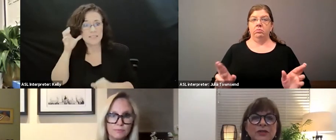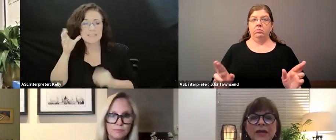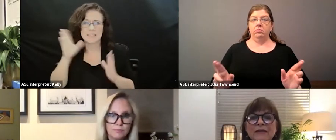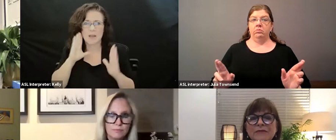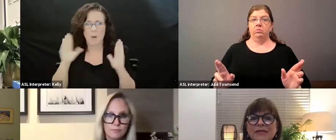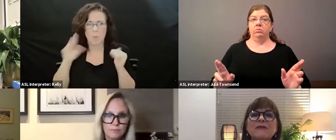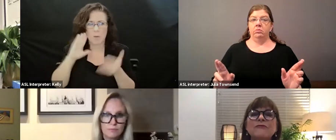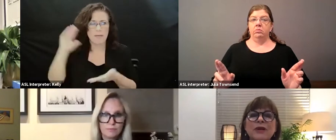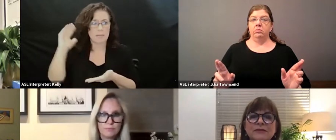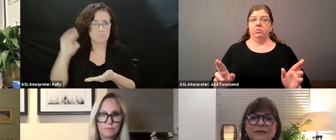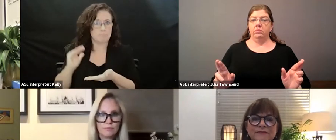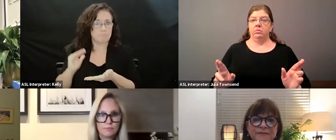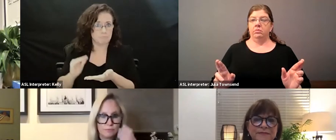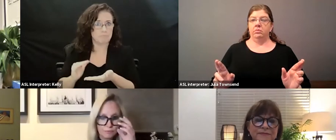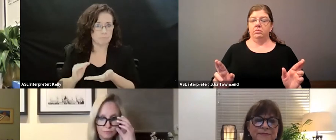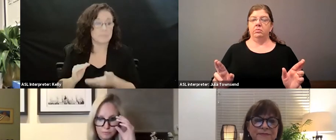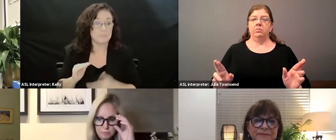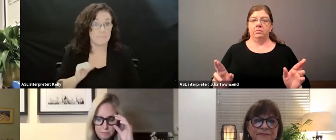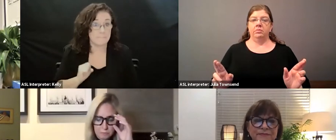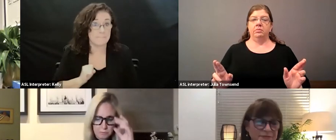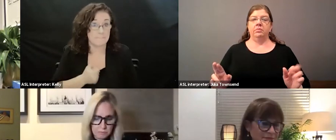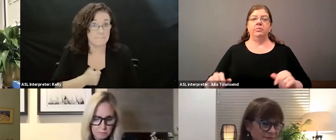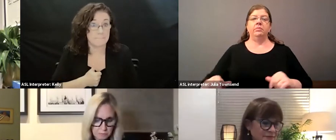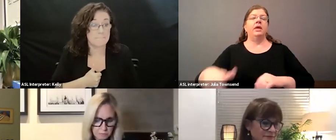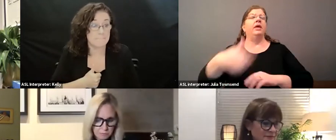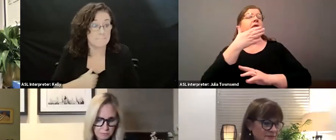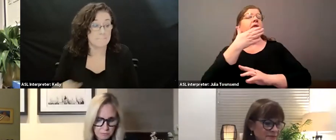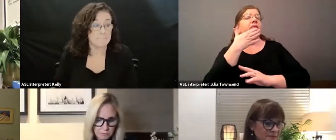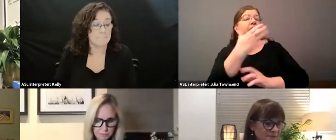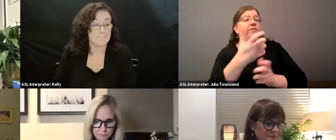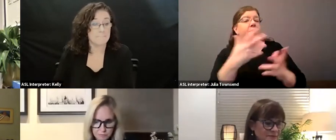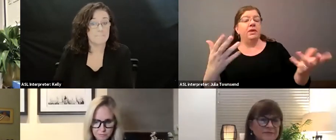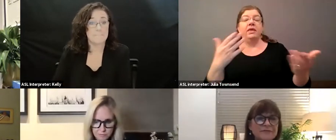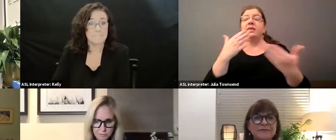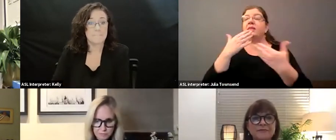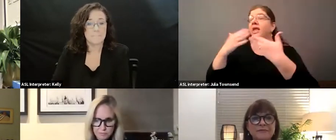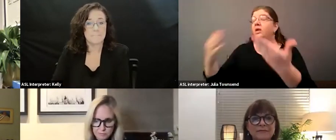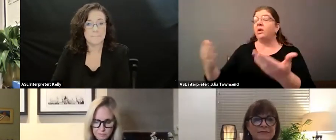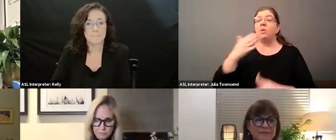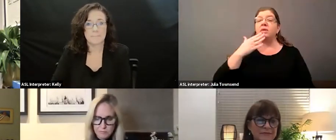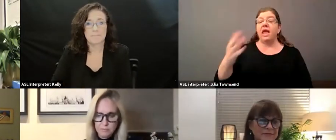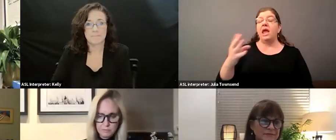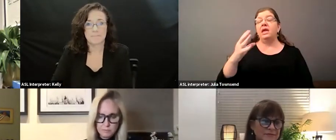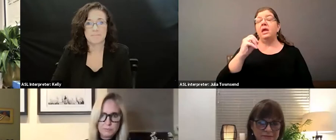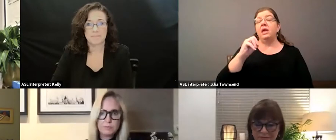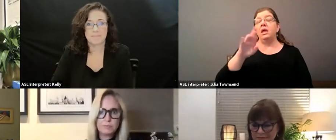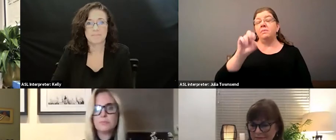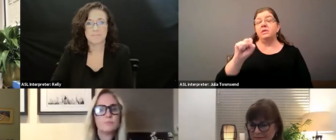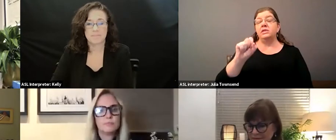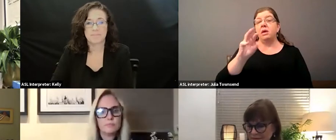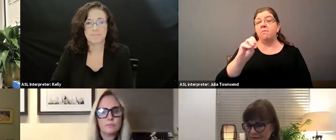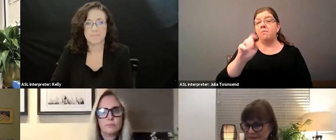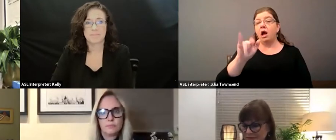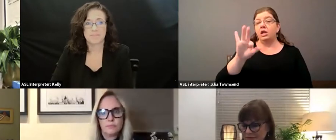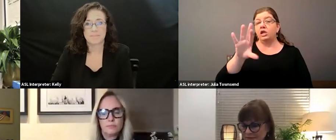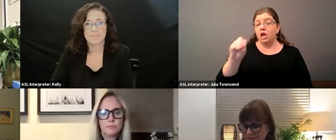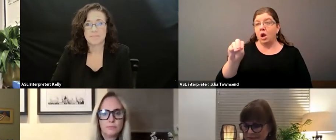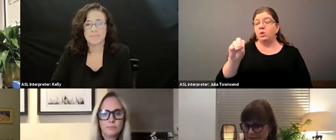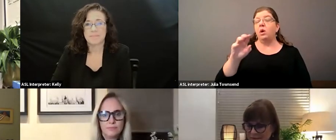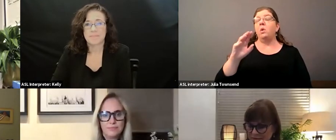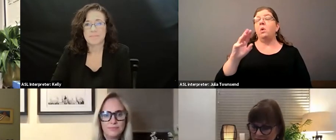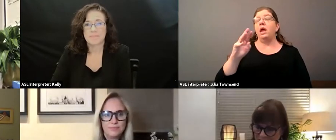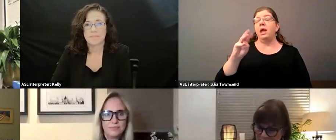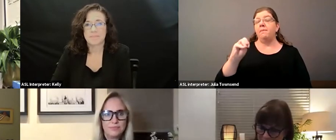much and miss alvarez yes thank you i want to thank miss maldonado and miss mike ride for inviting me to their